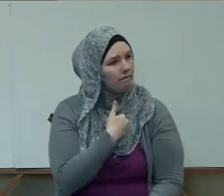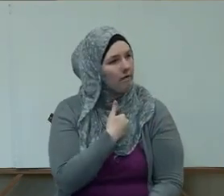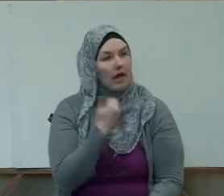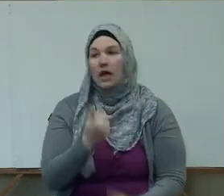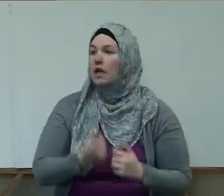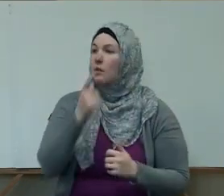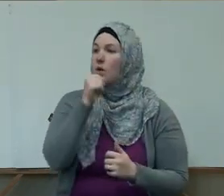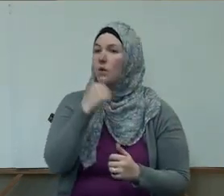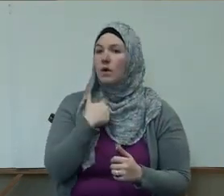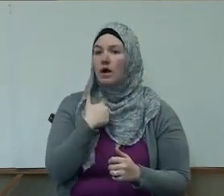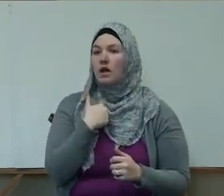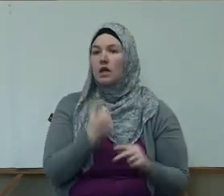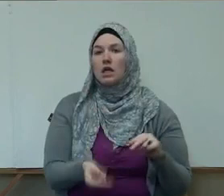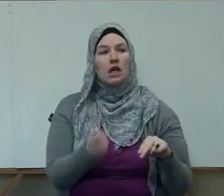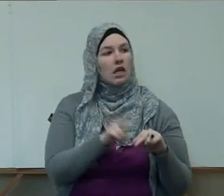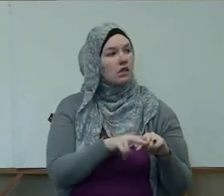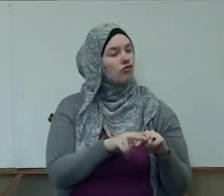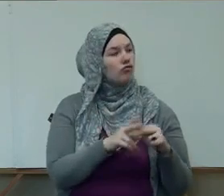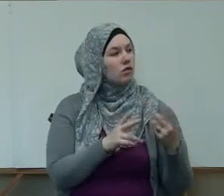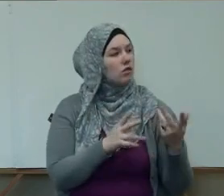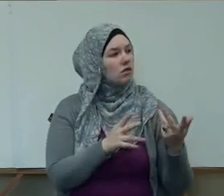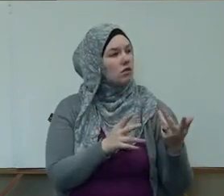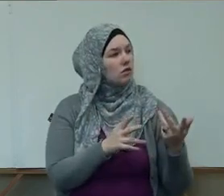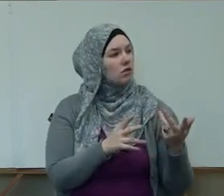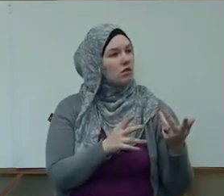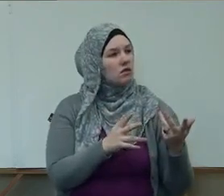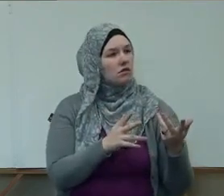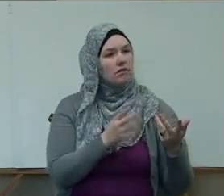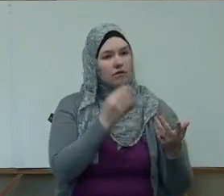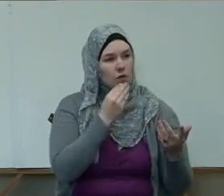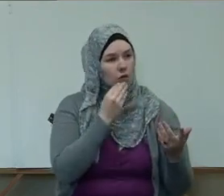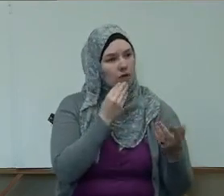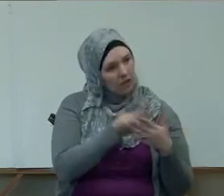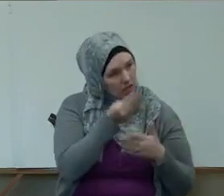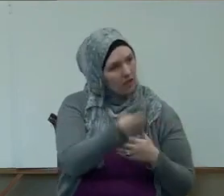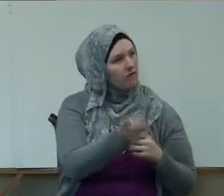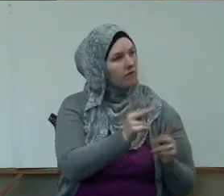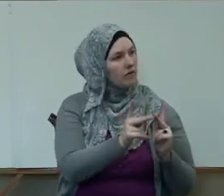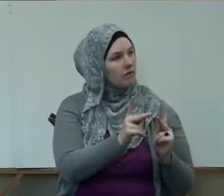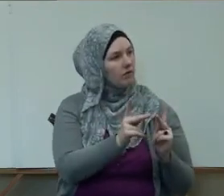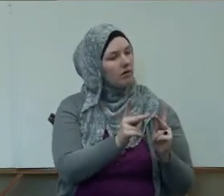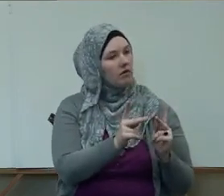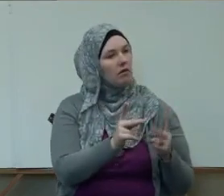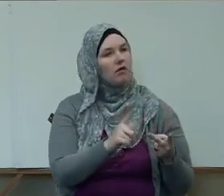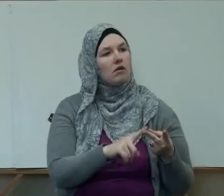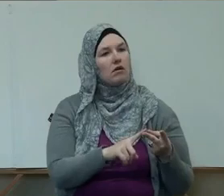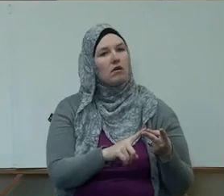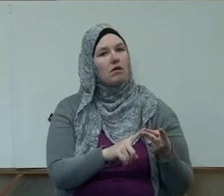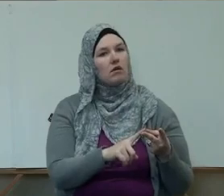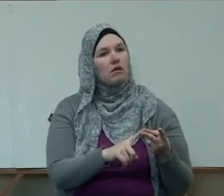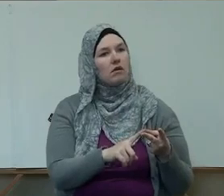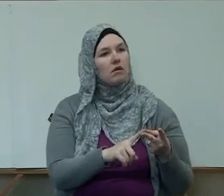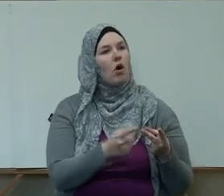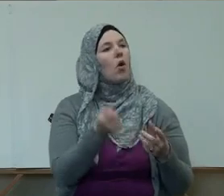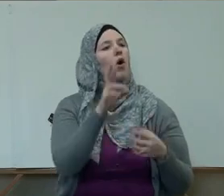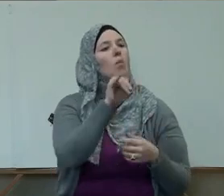have. Anyone who has extra ride, reach out and give it to the one who doesn't have a ride. Even if you take him with you in your